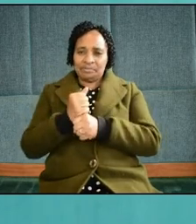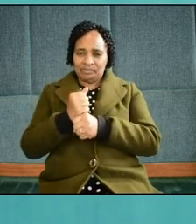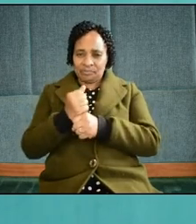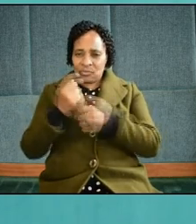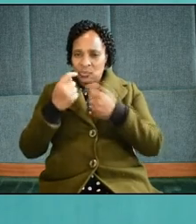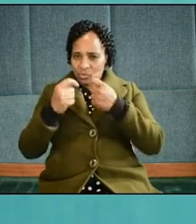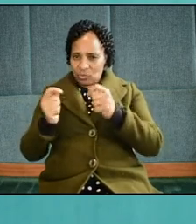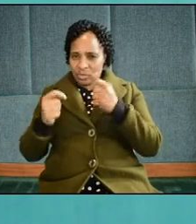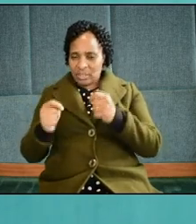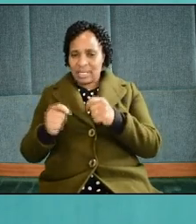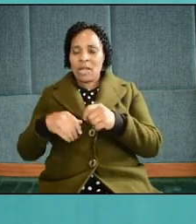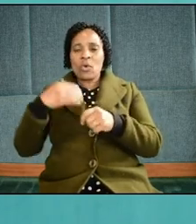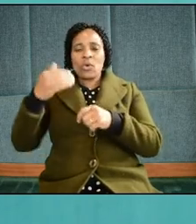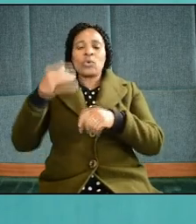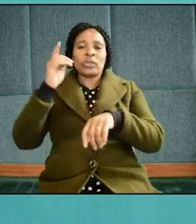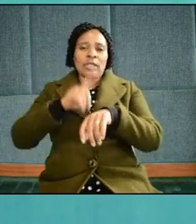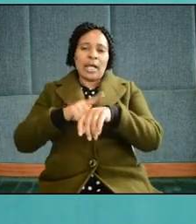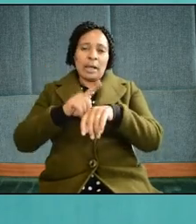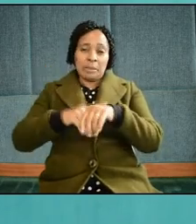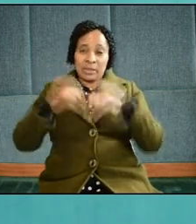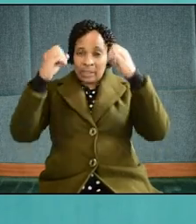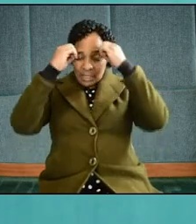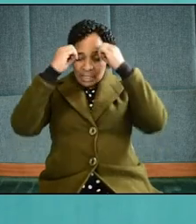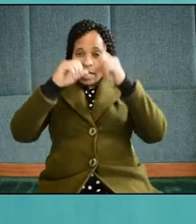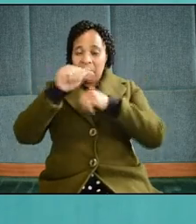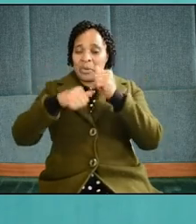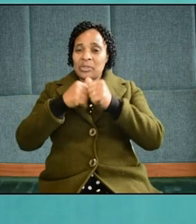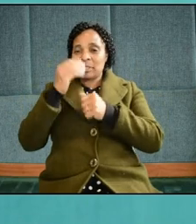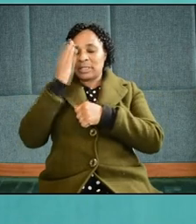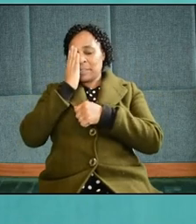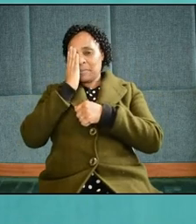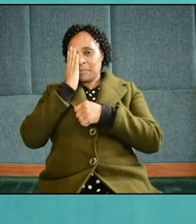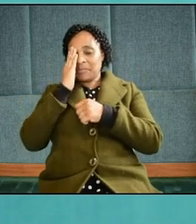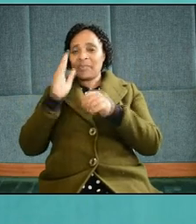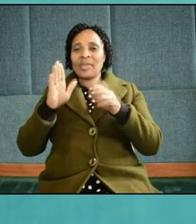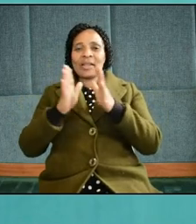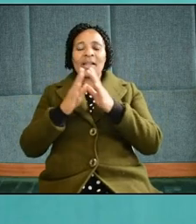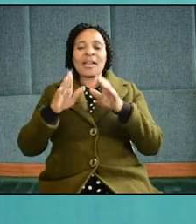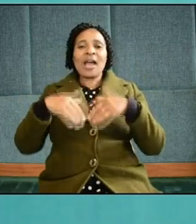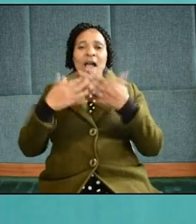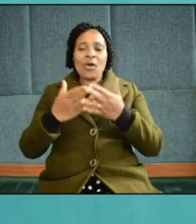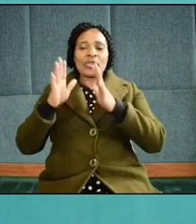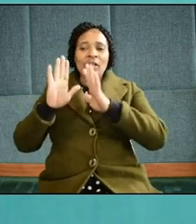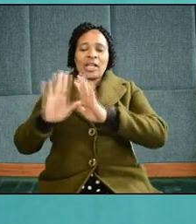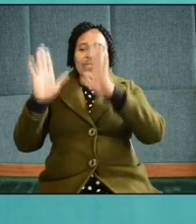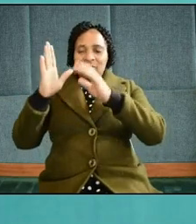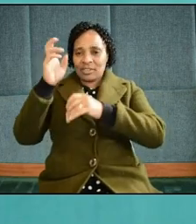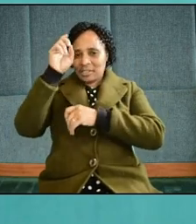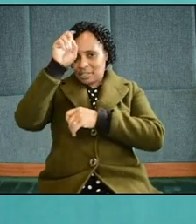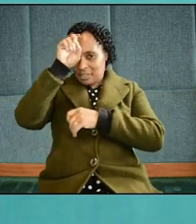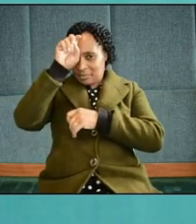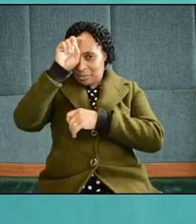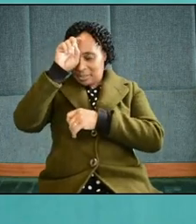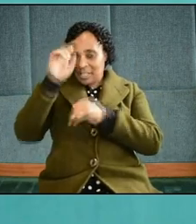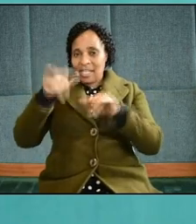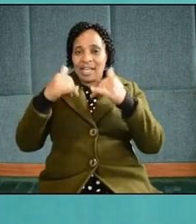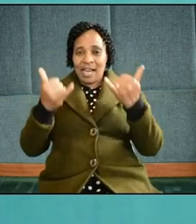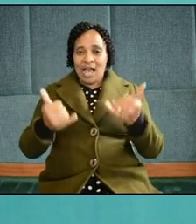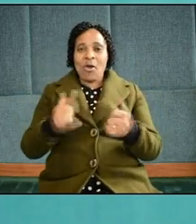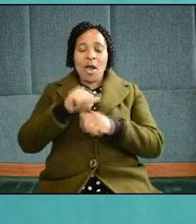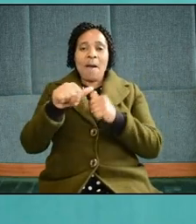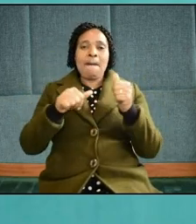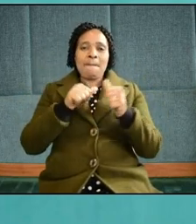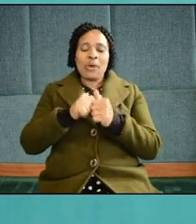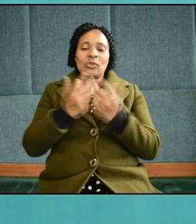test? Time and time again, we've been studying about the Israelites and how they left Egypt, and now they're just